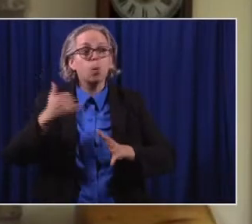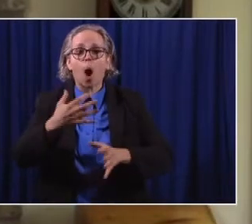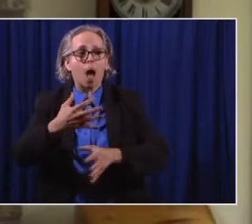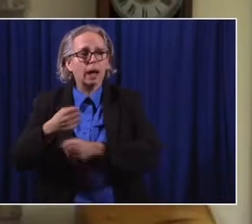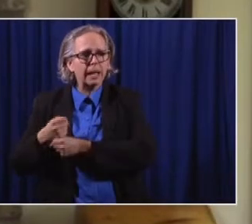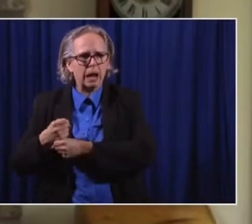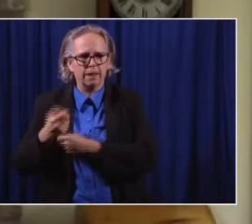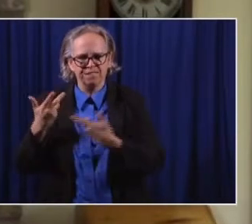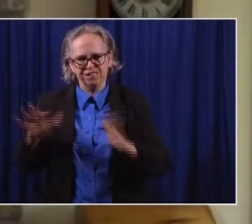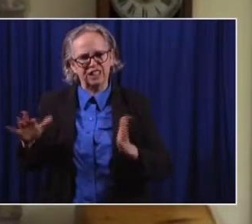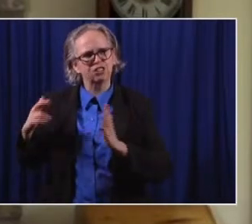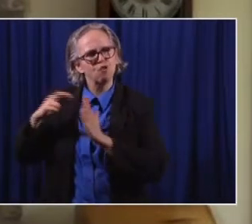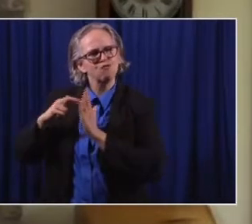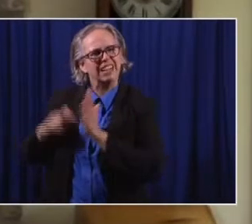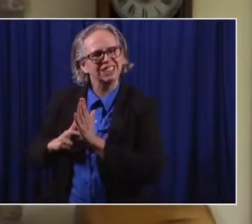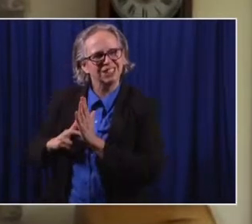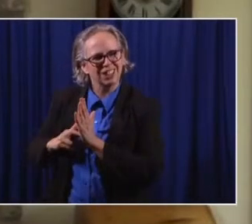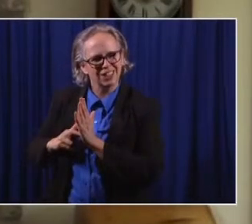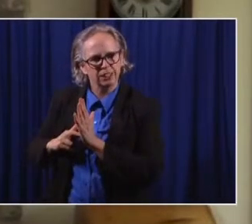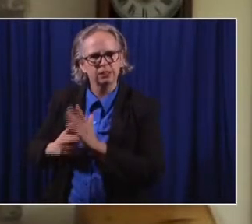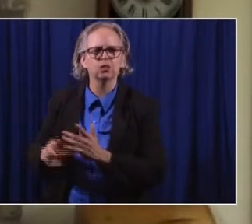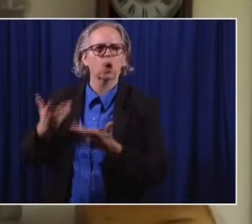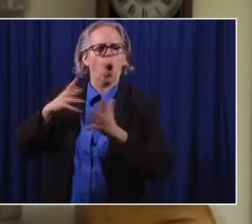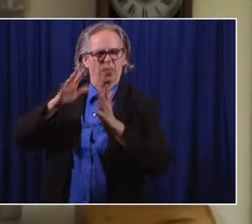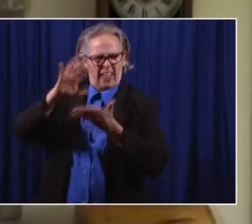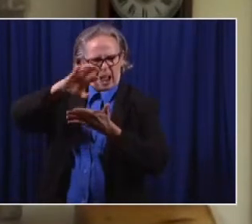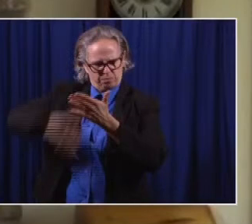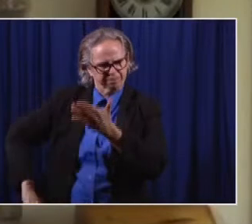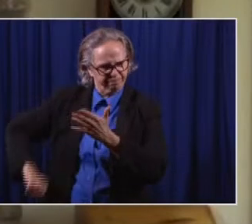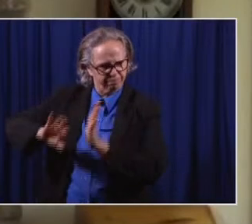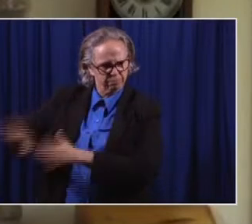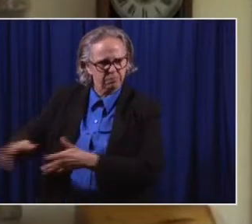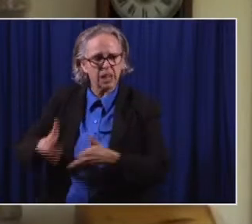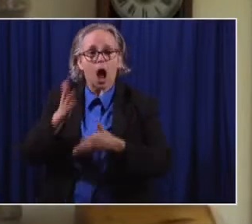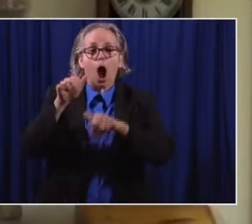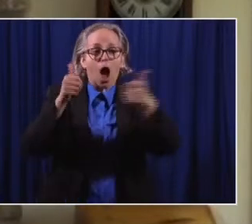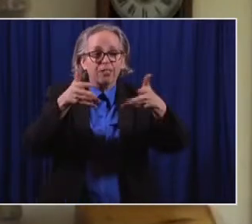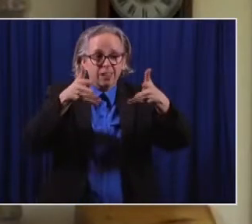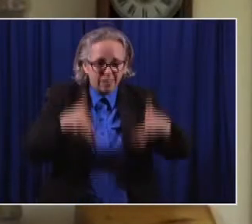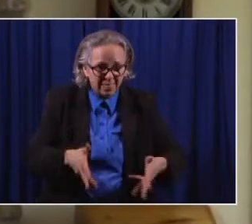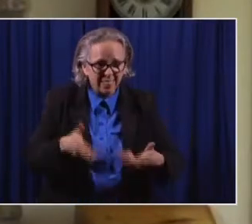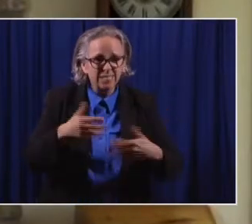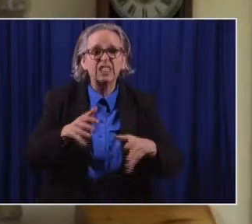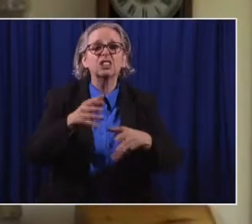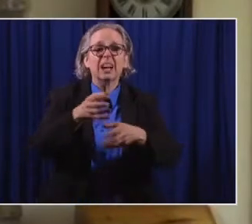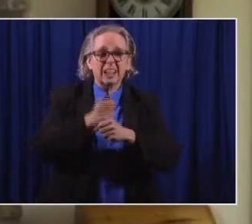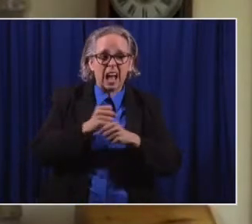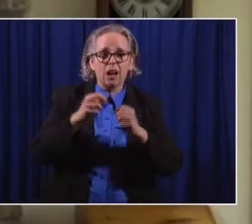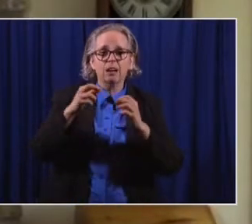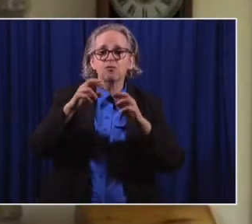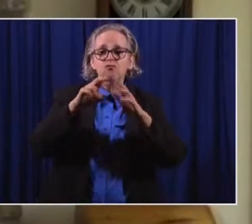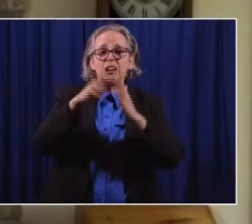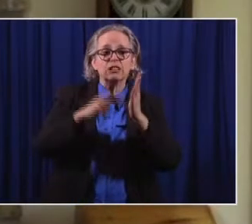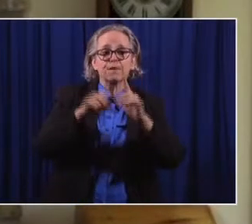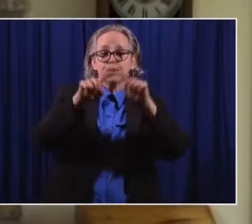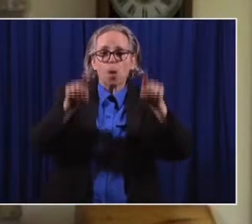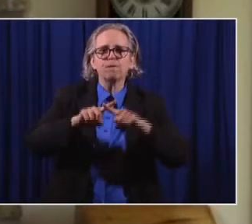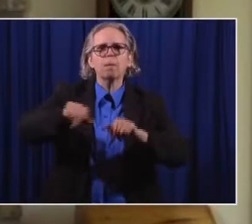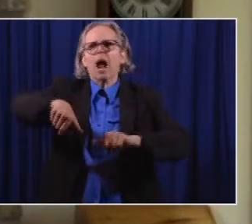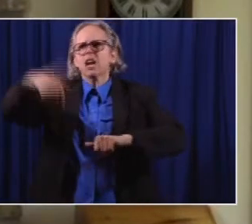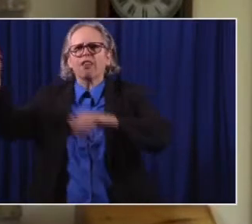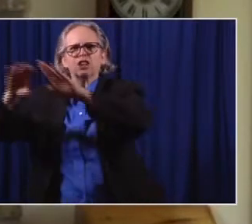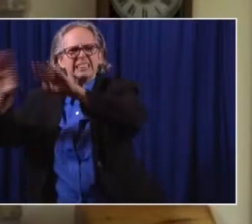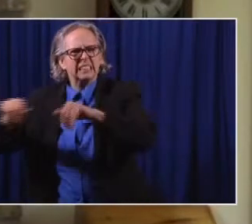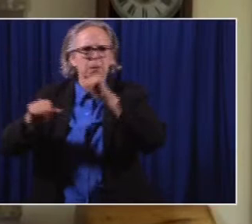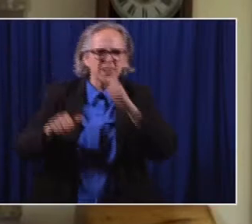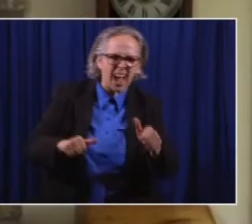received voter registration forms from Ohio Benefits through other separate transactions. That left